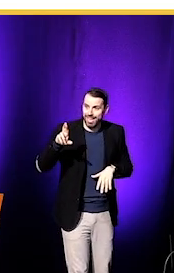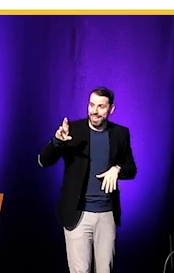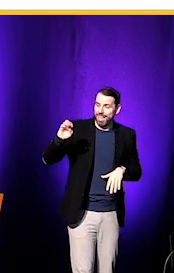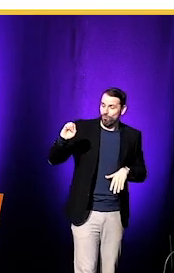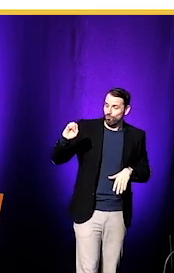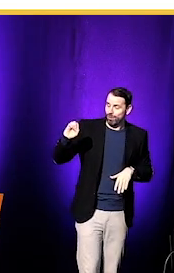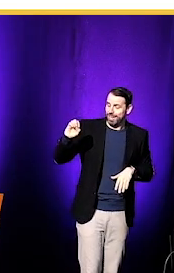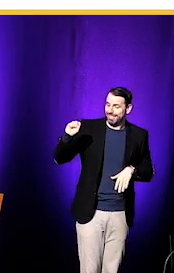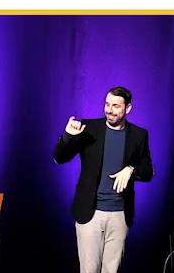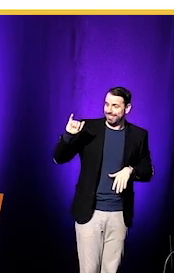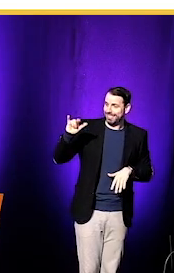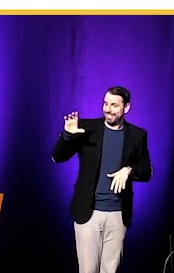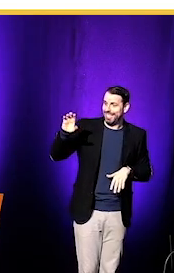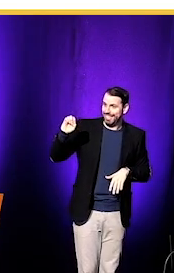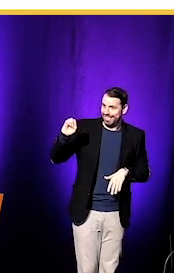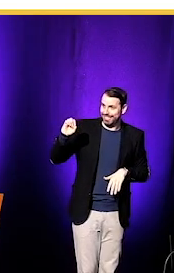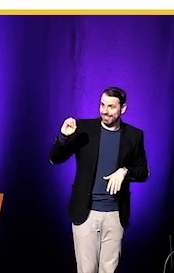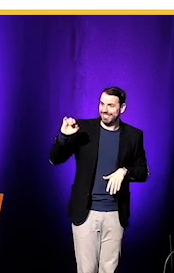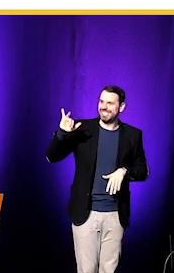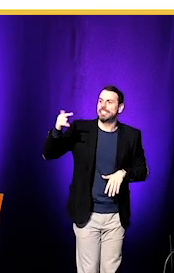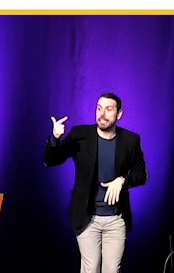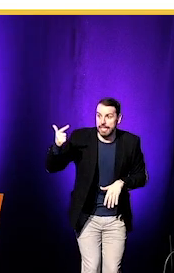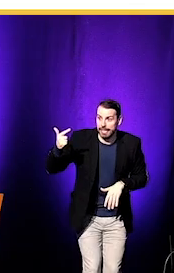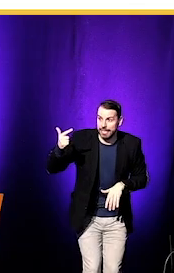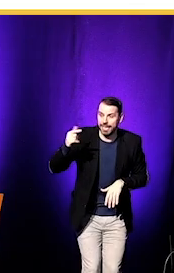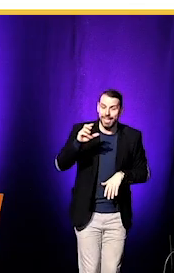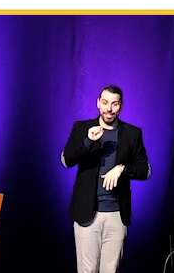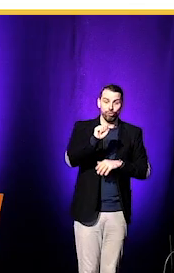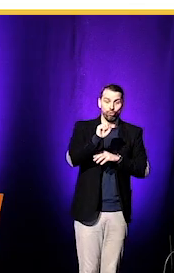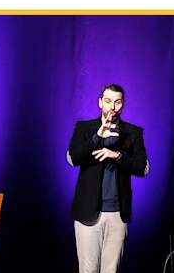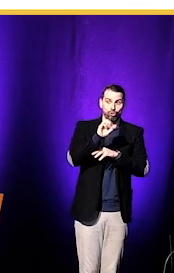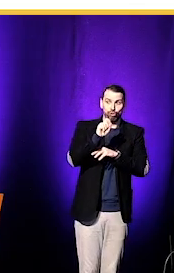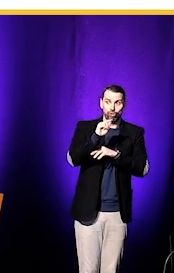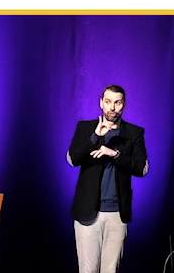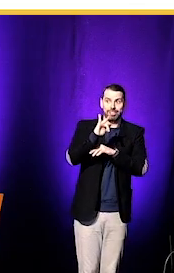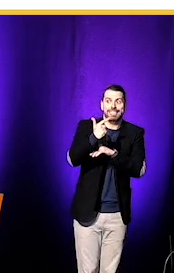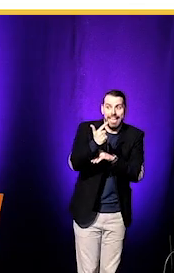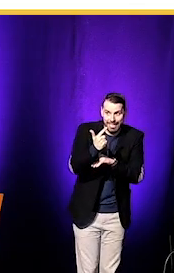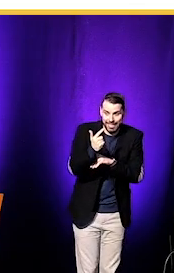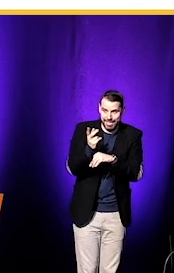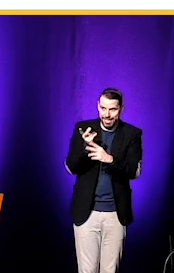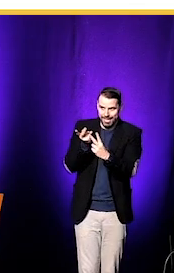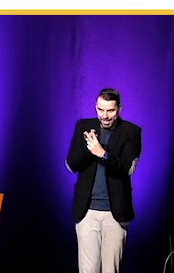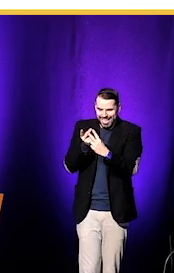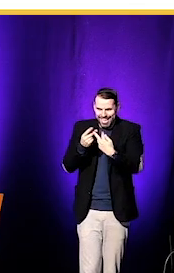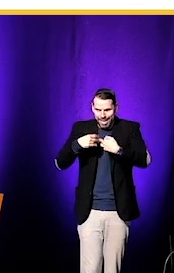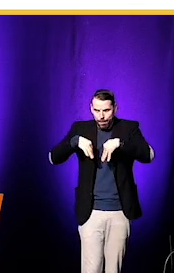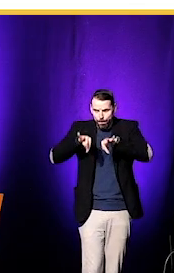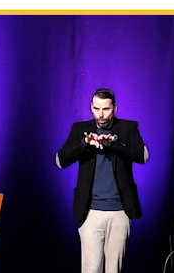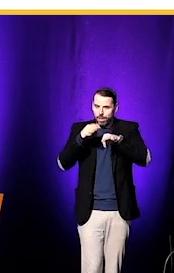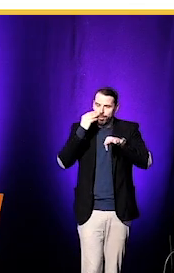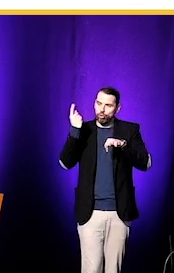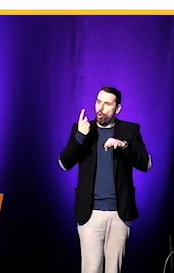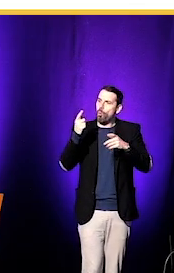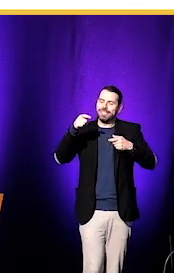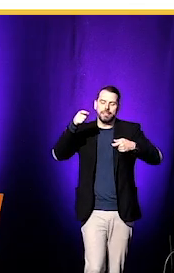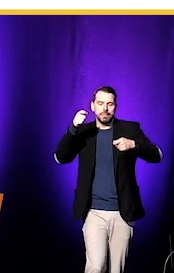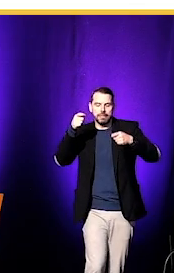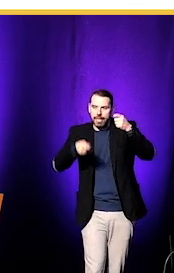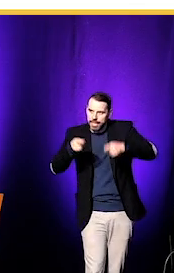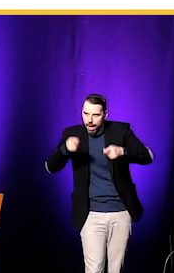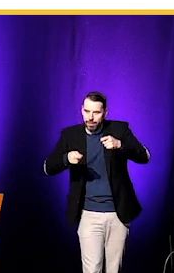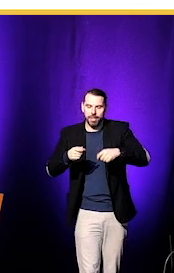Resiliencing, yes, there is such a word, and sustaining are appropriate as they are always dynamic, ongoing